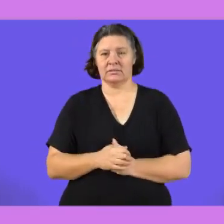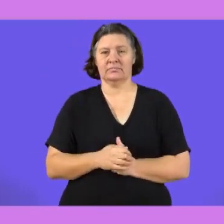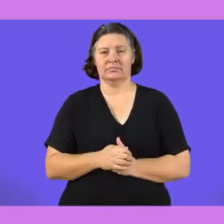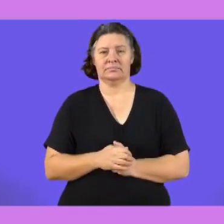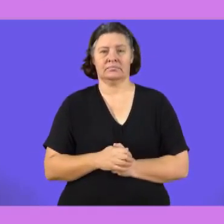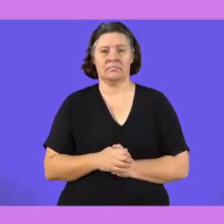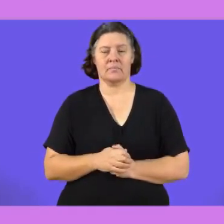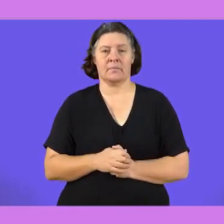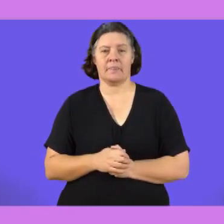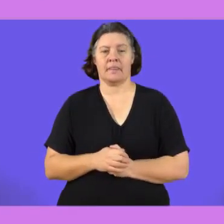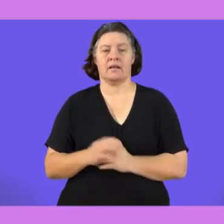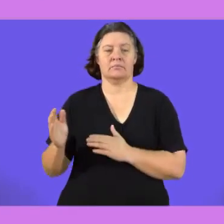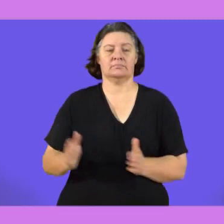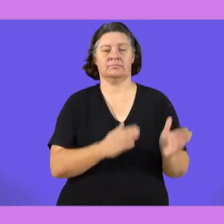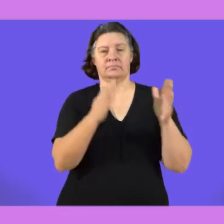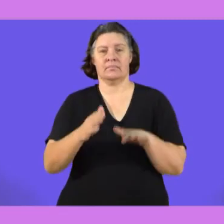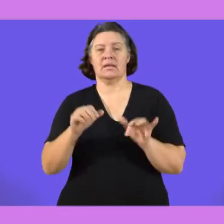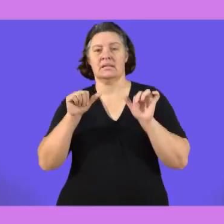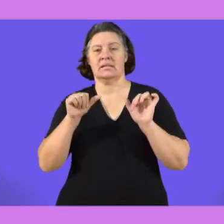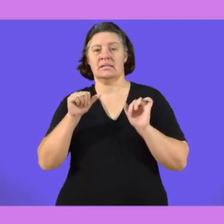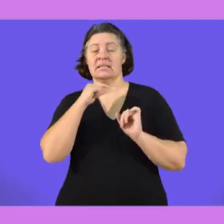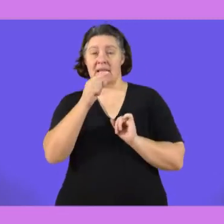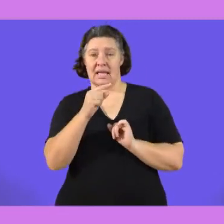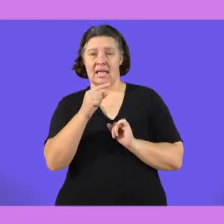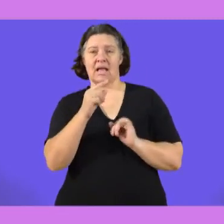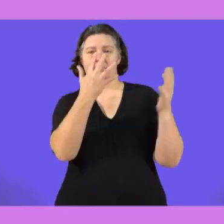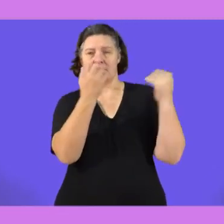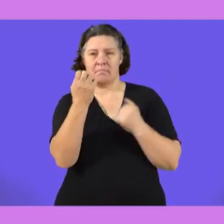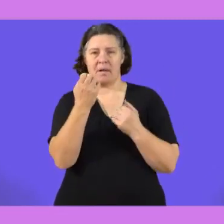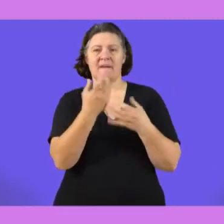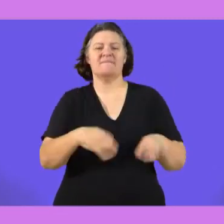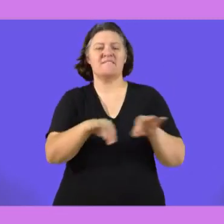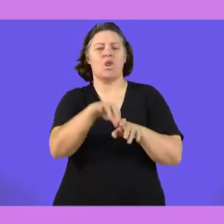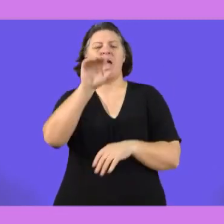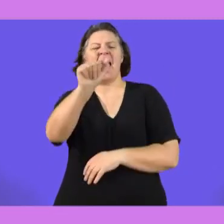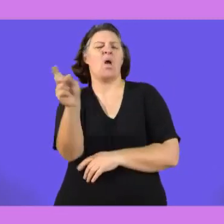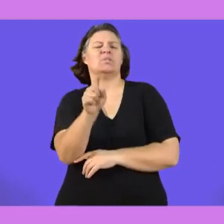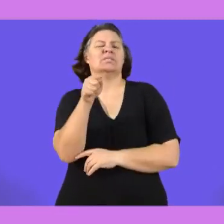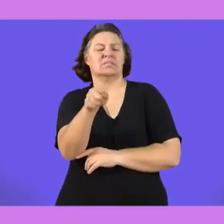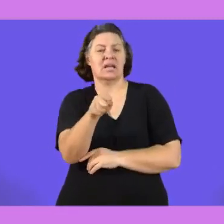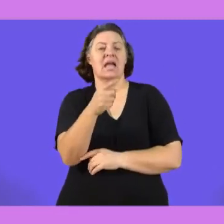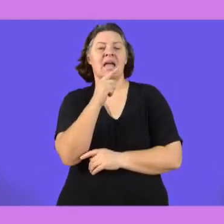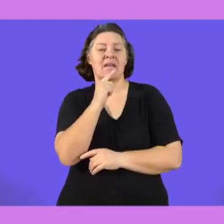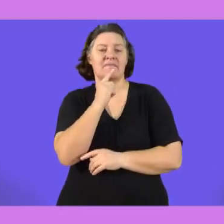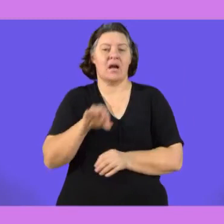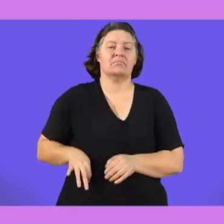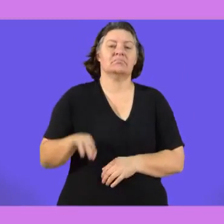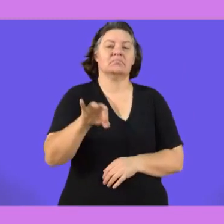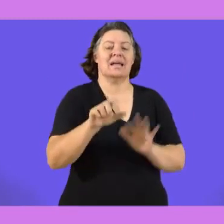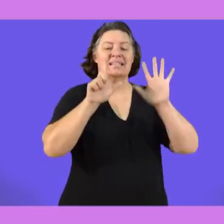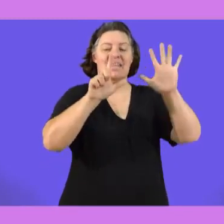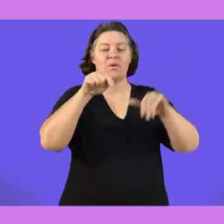clear. Let's look at another question here. It says, calculate the missing value A if Mr. Adams